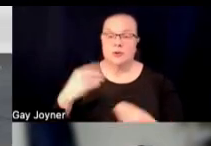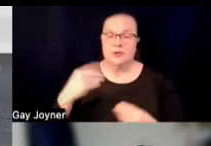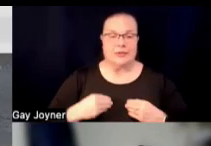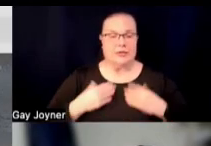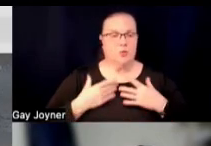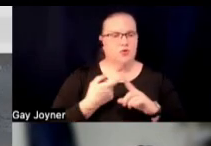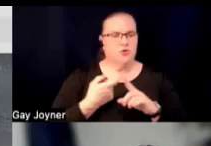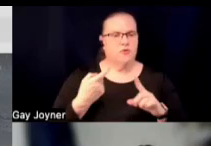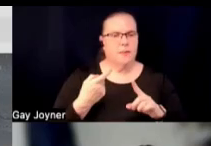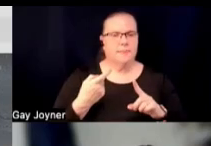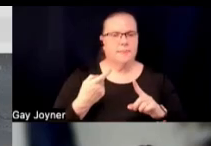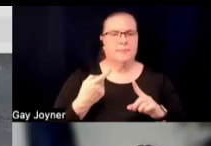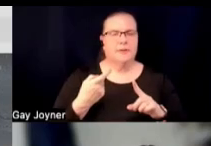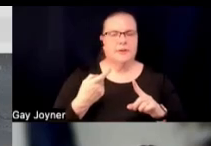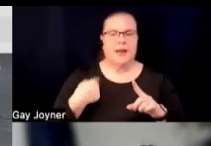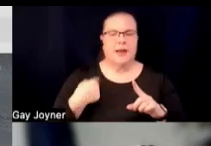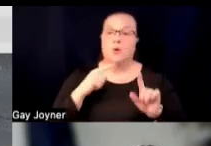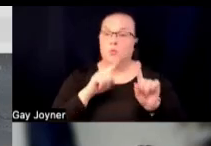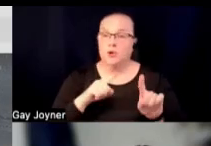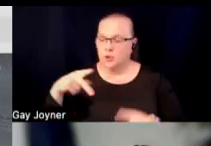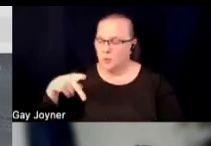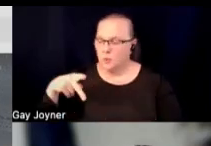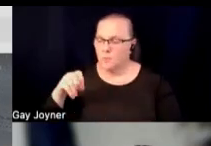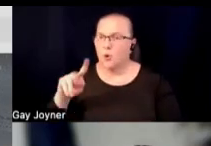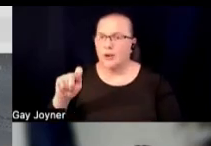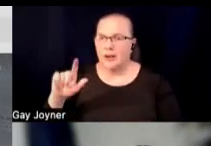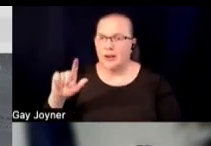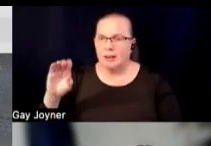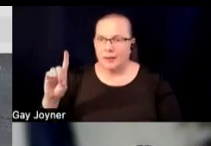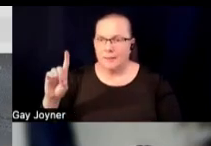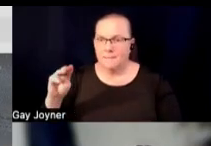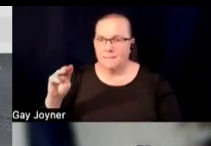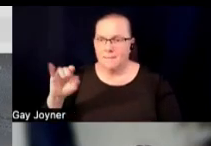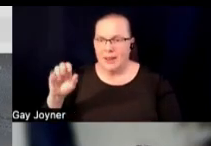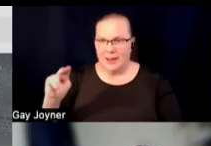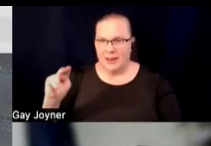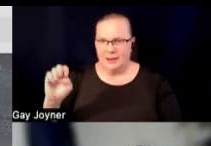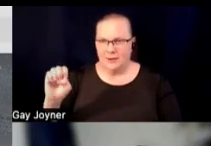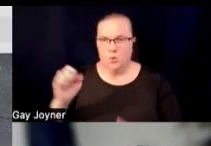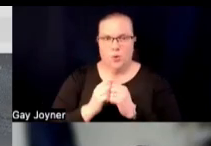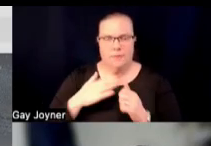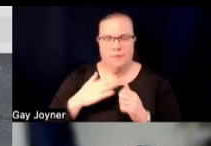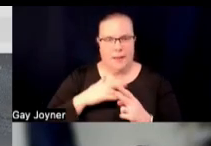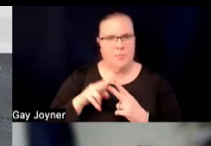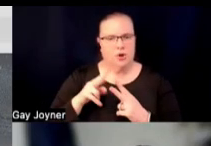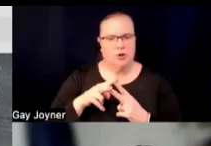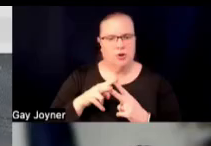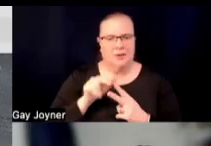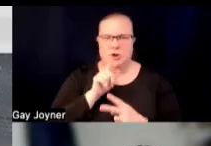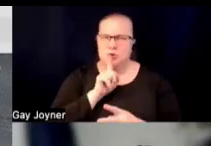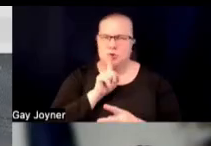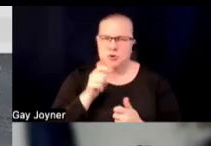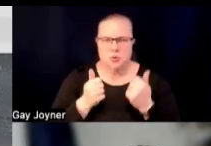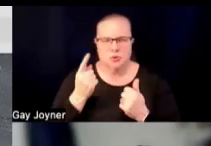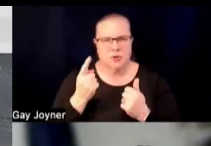from I actually went to Portland, Maine with my partner, and I don't remember which lighthouse it was, but it was a